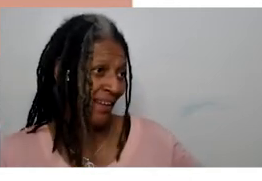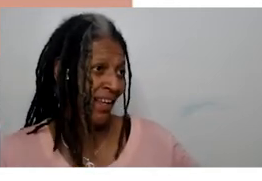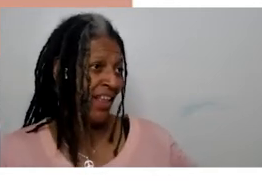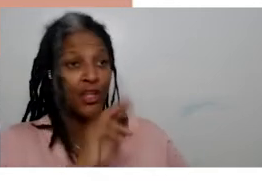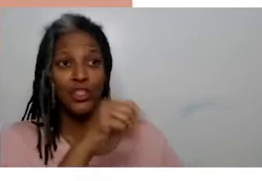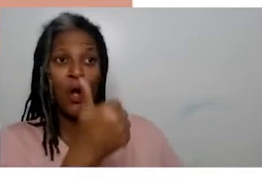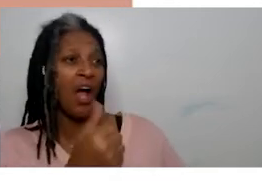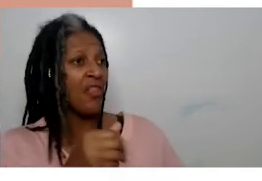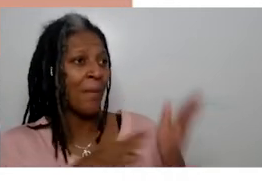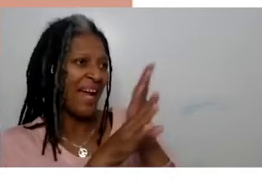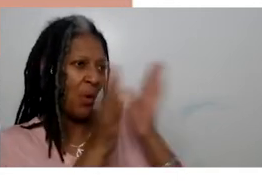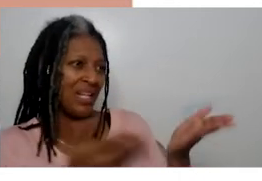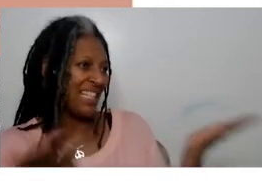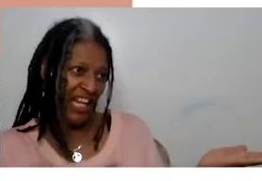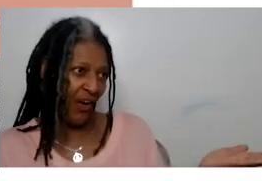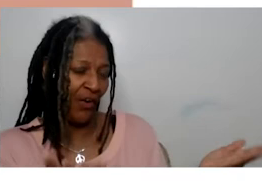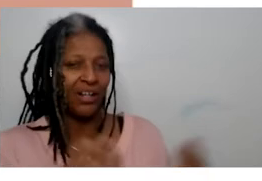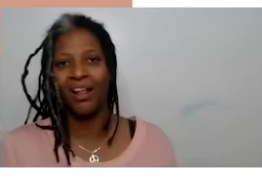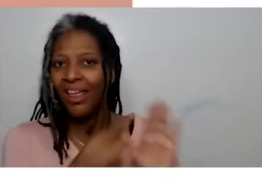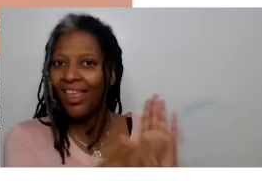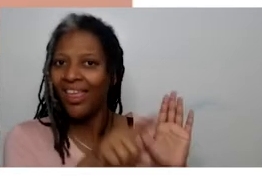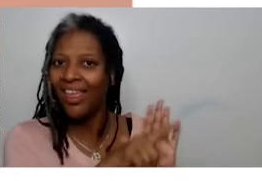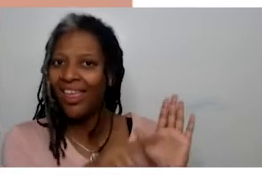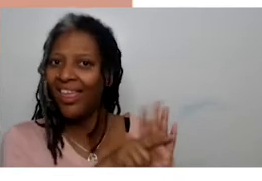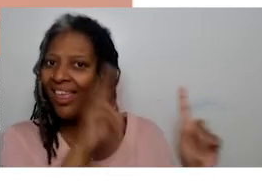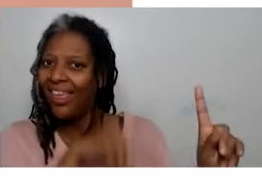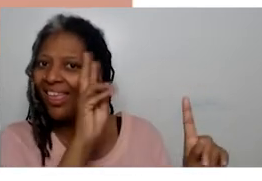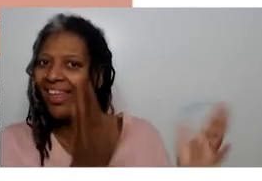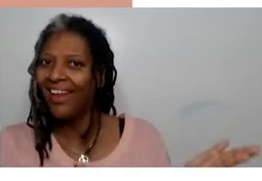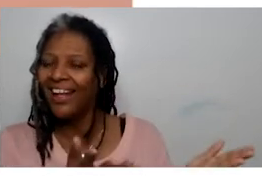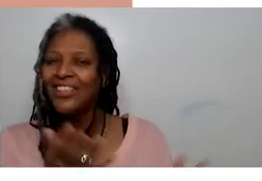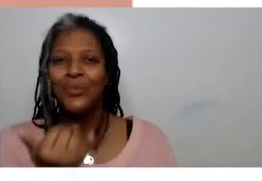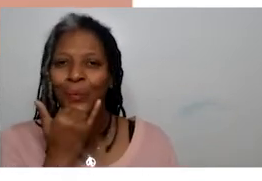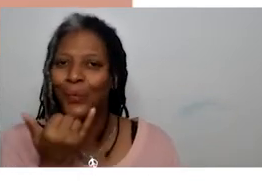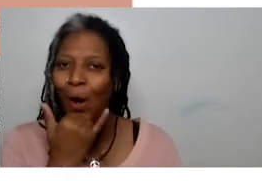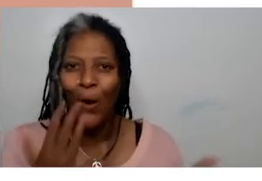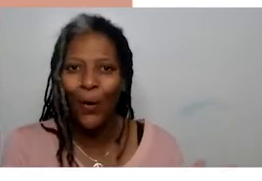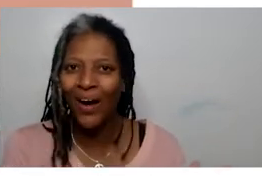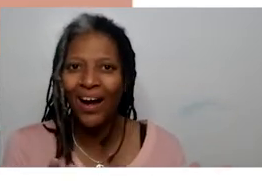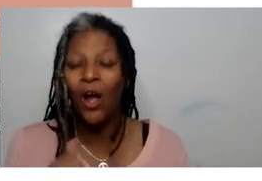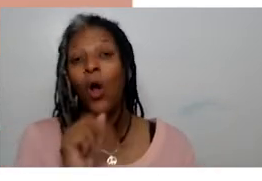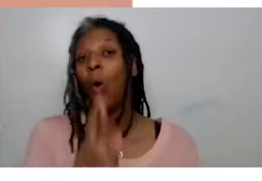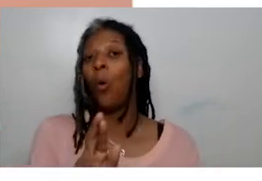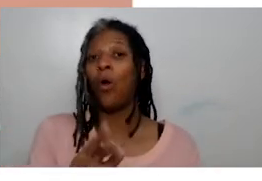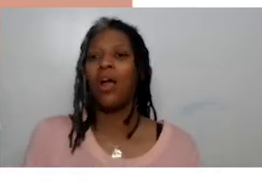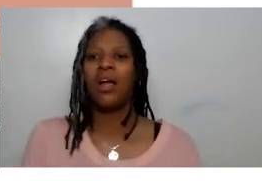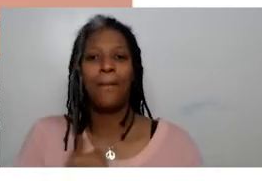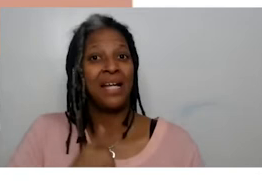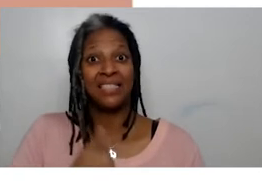in office spaces, how to shift my tone and my body language to make my white colleagues feel less threatened or